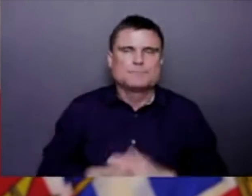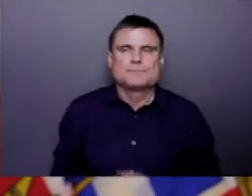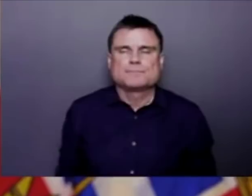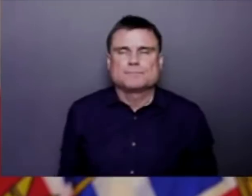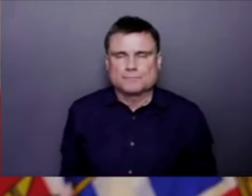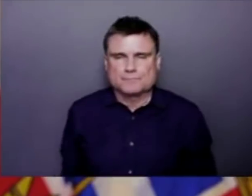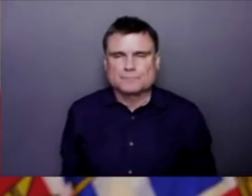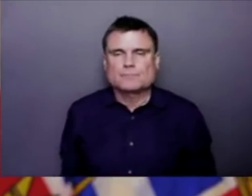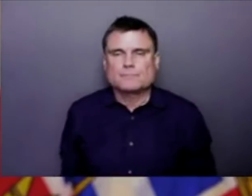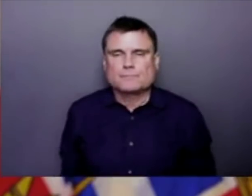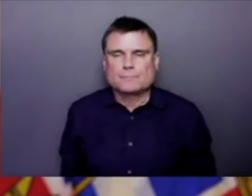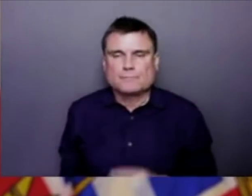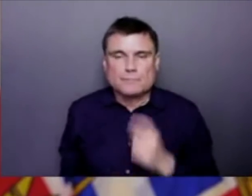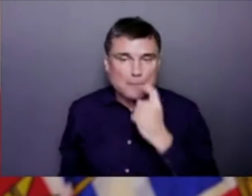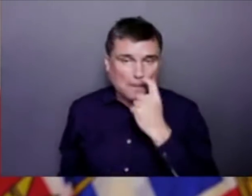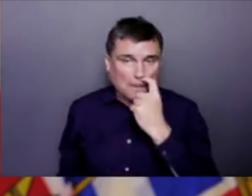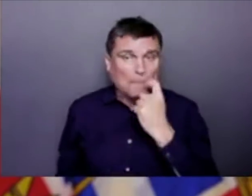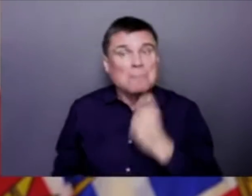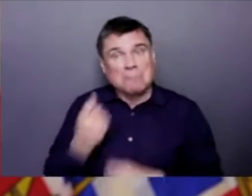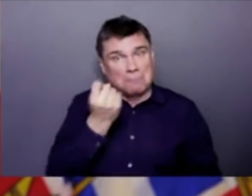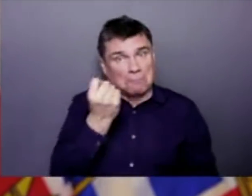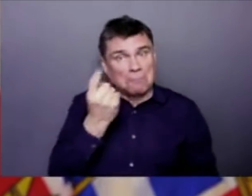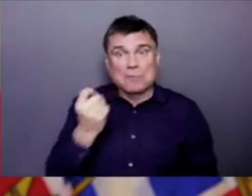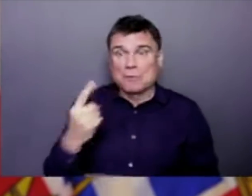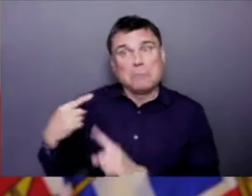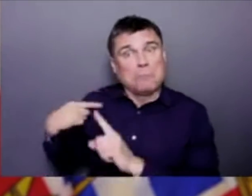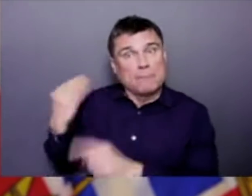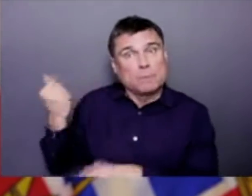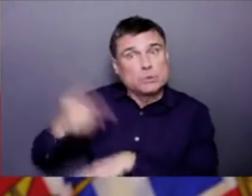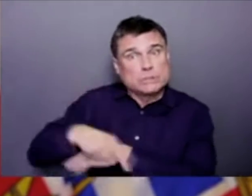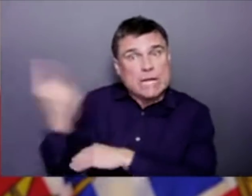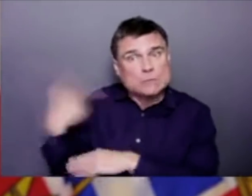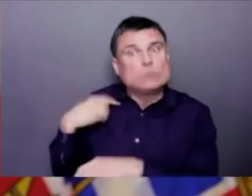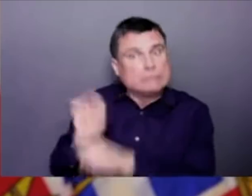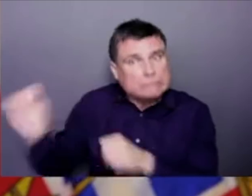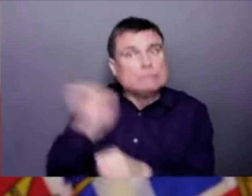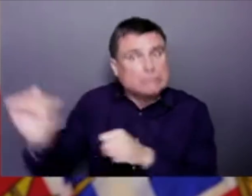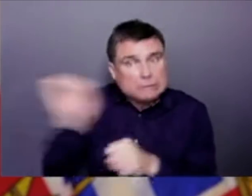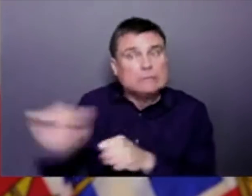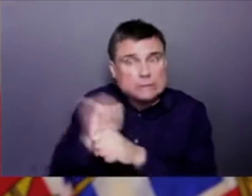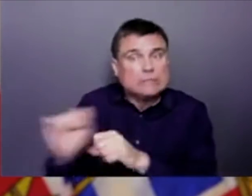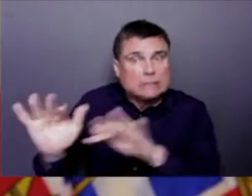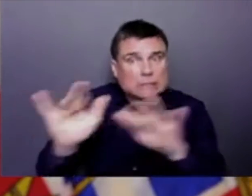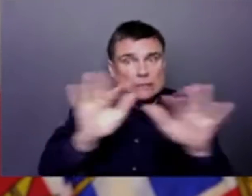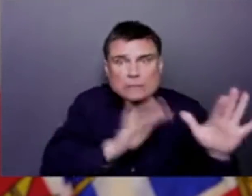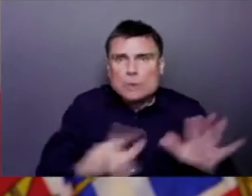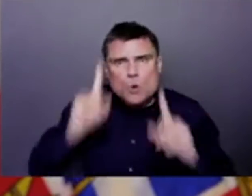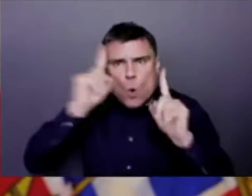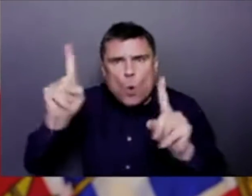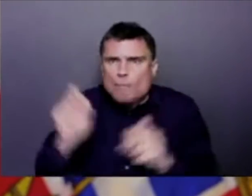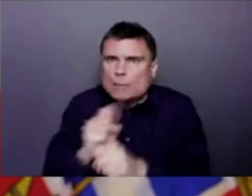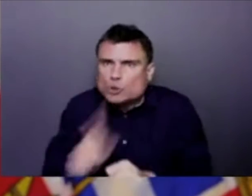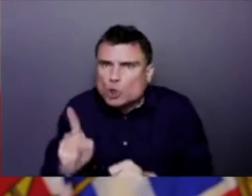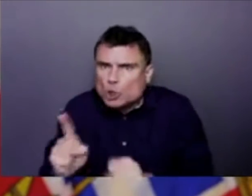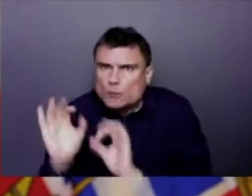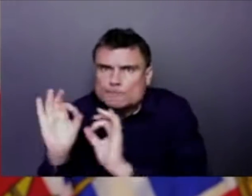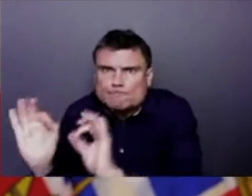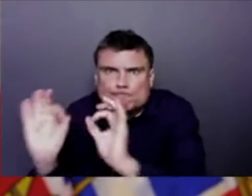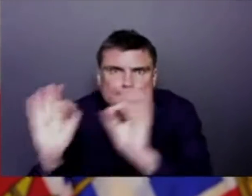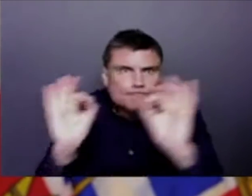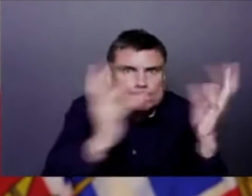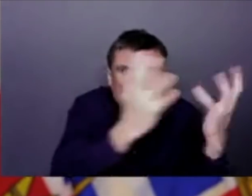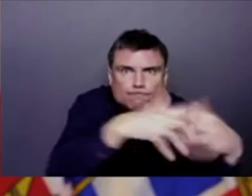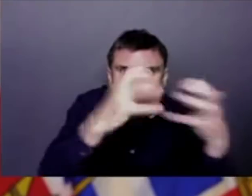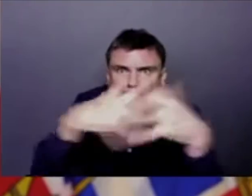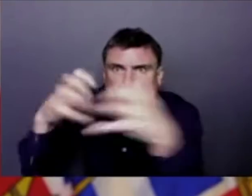the past few days has been to make sure we can do that as efficiently and safely as possible. Over the weekend as well, we